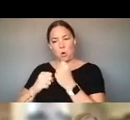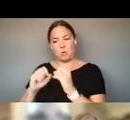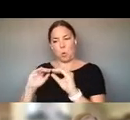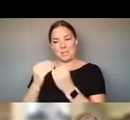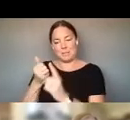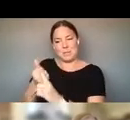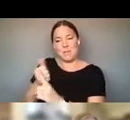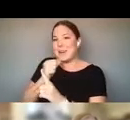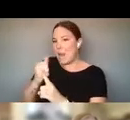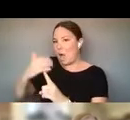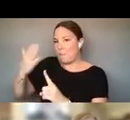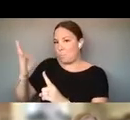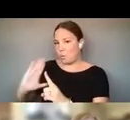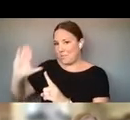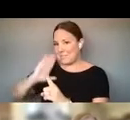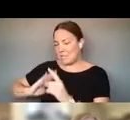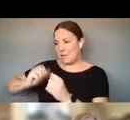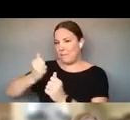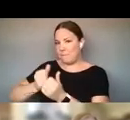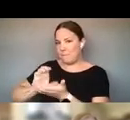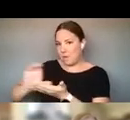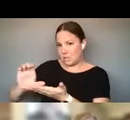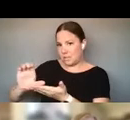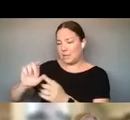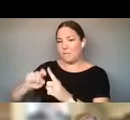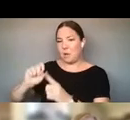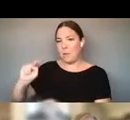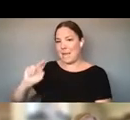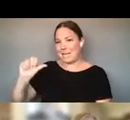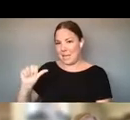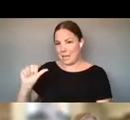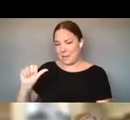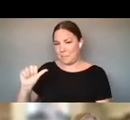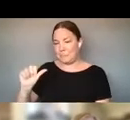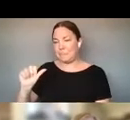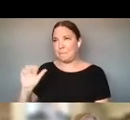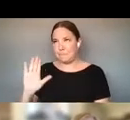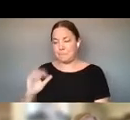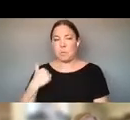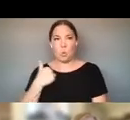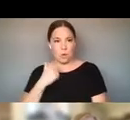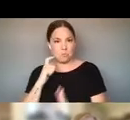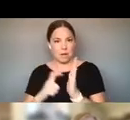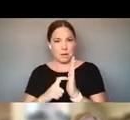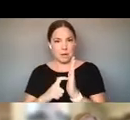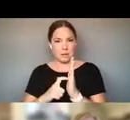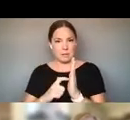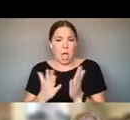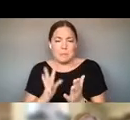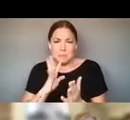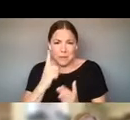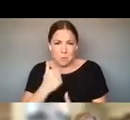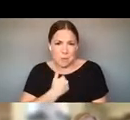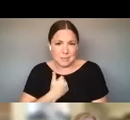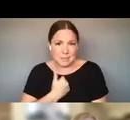uh, by the NEA in the past. And we recognize that, um, or I'll, I'll speak for myself. I think